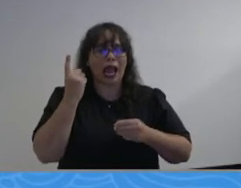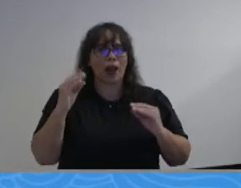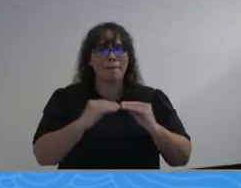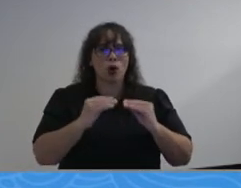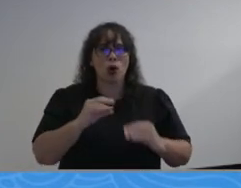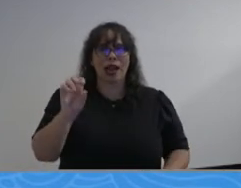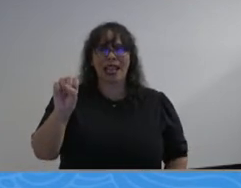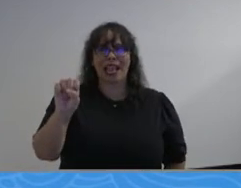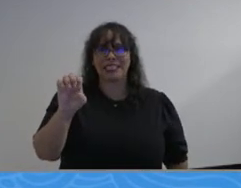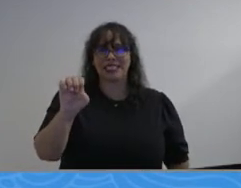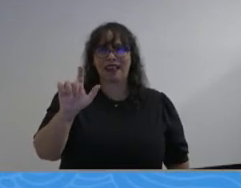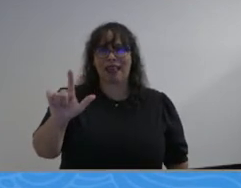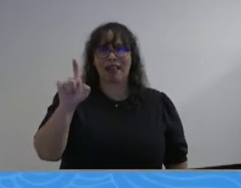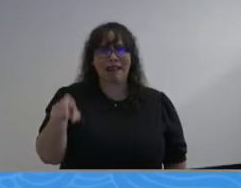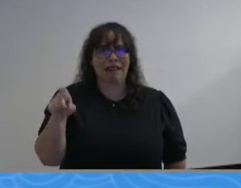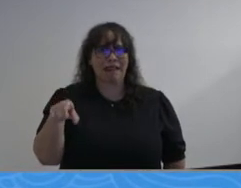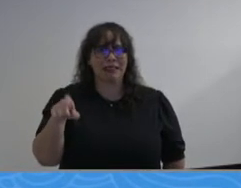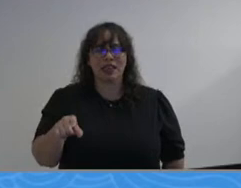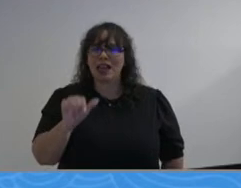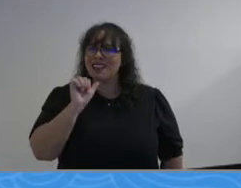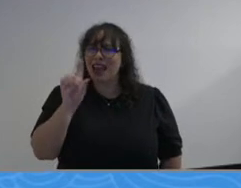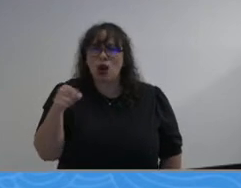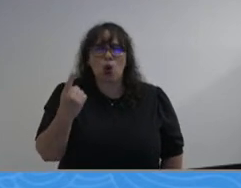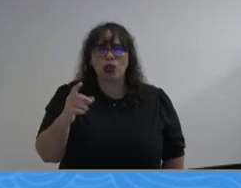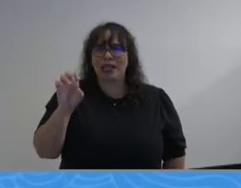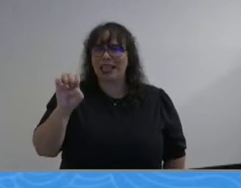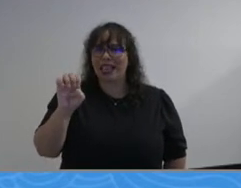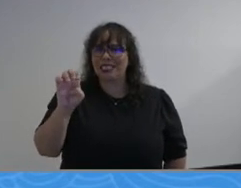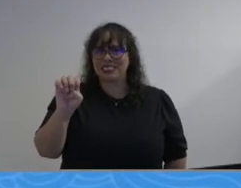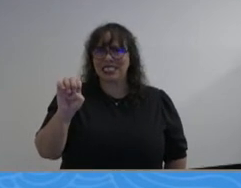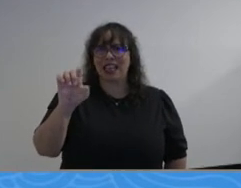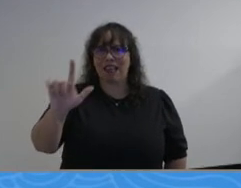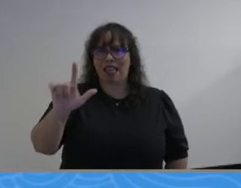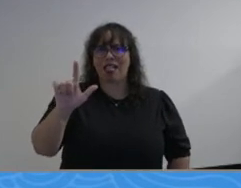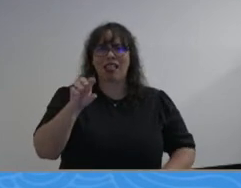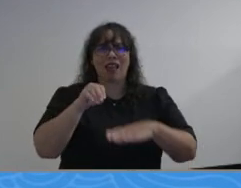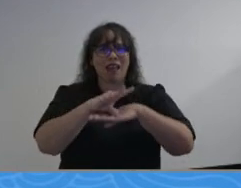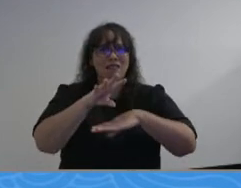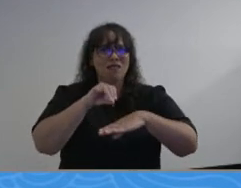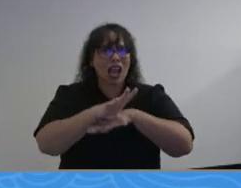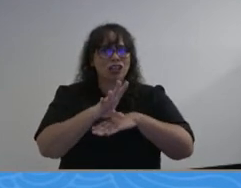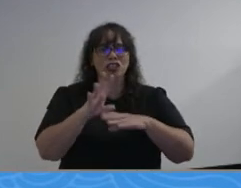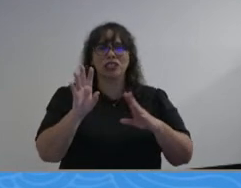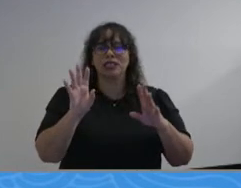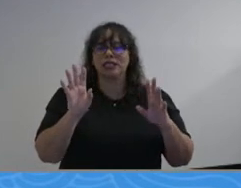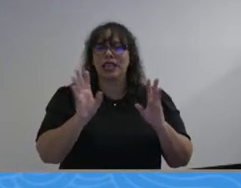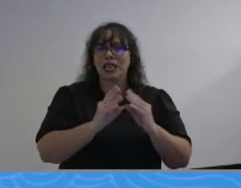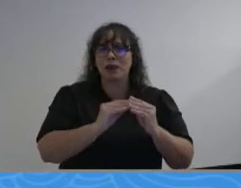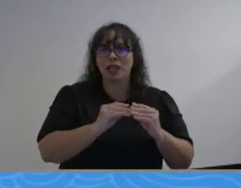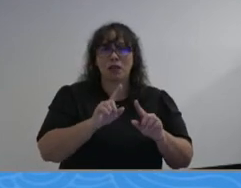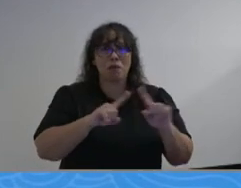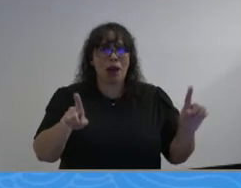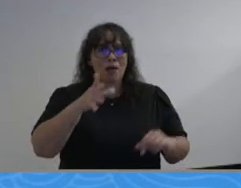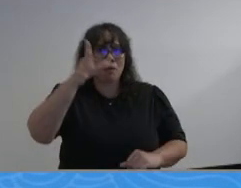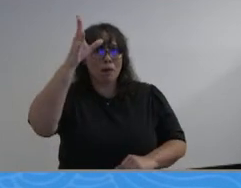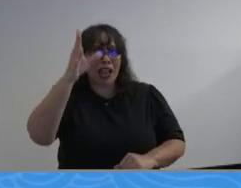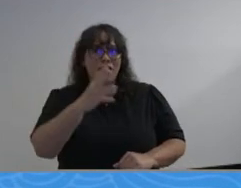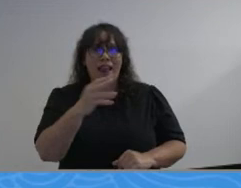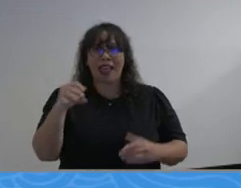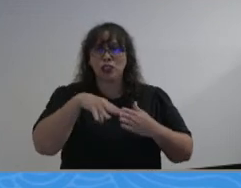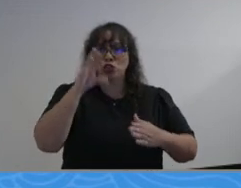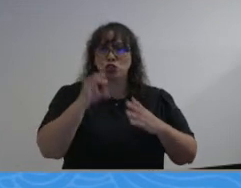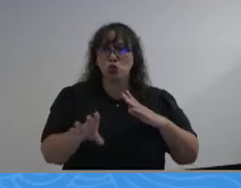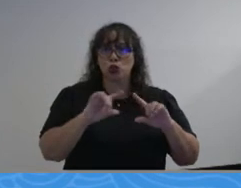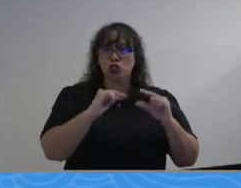those SEL needs are. And not just with the SEL advisory committee, but also with our parent groups and also our student groups as well. We have